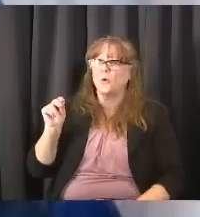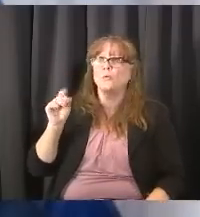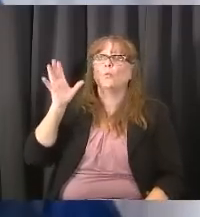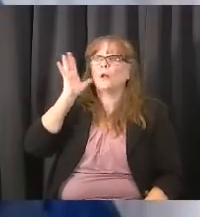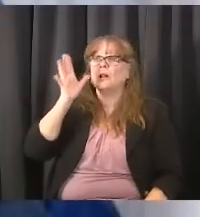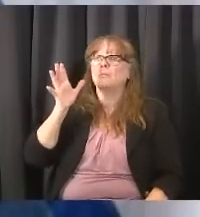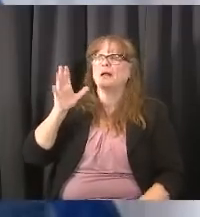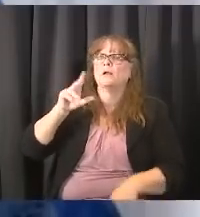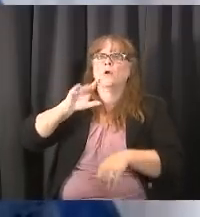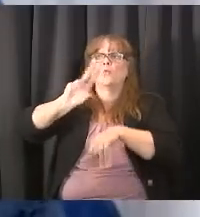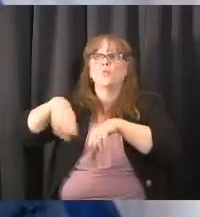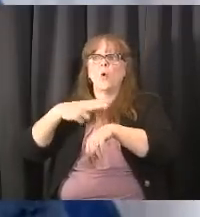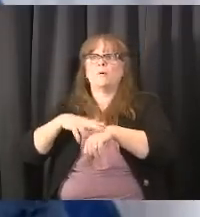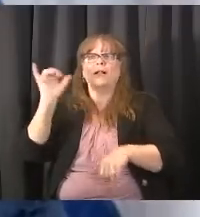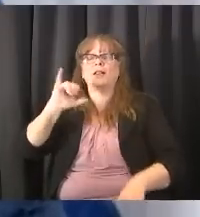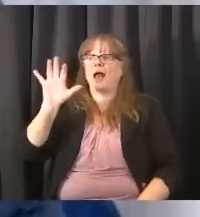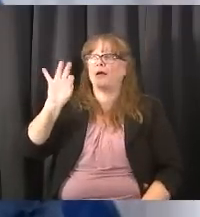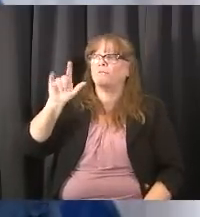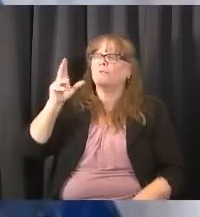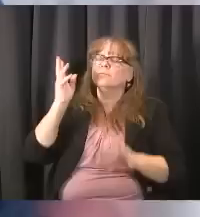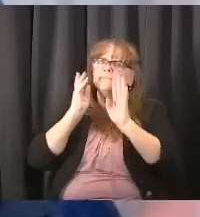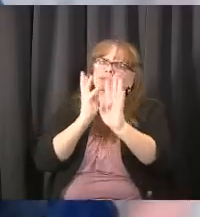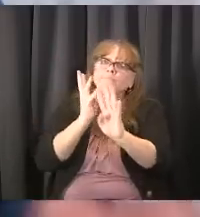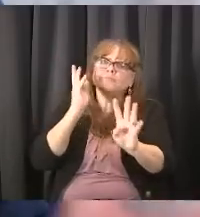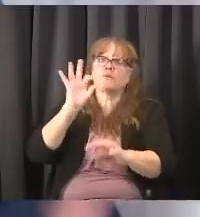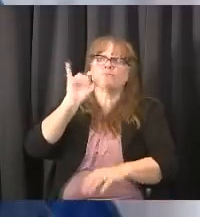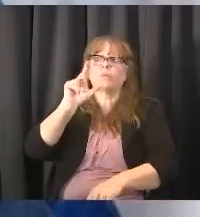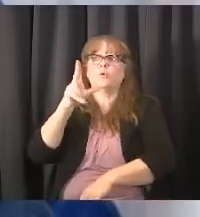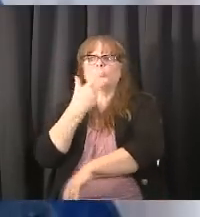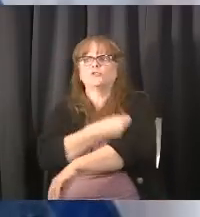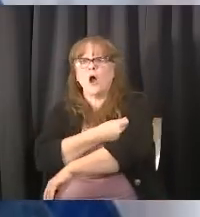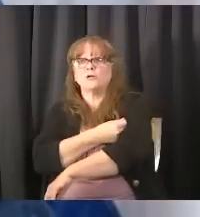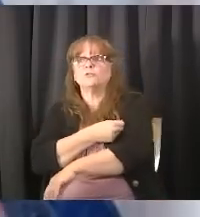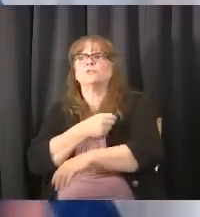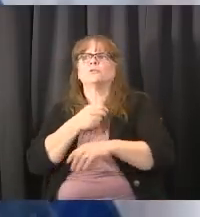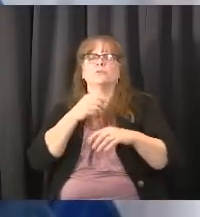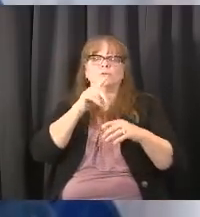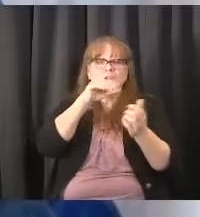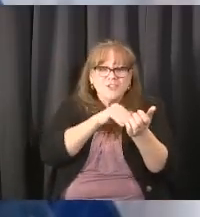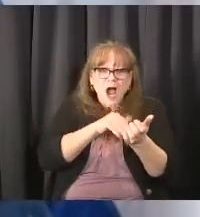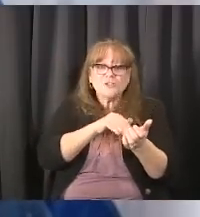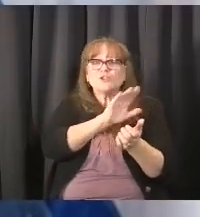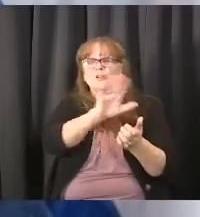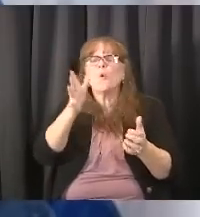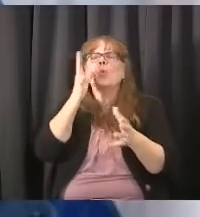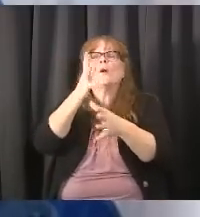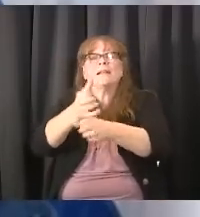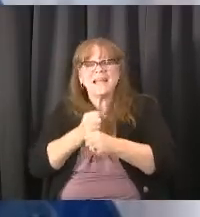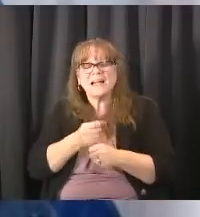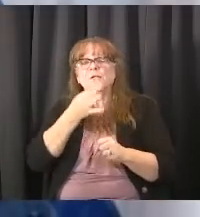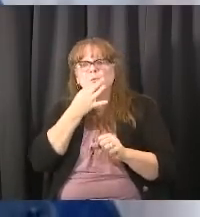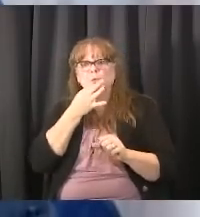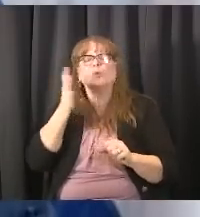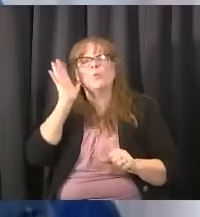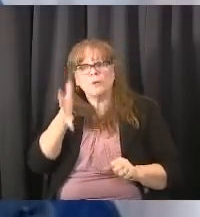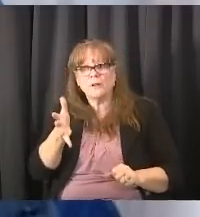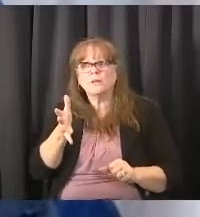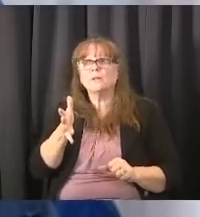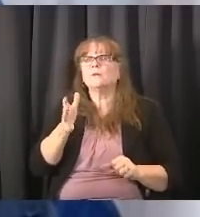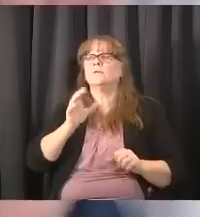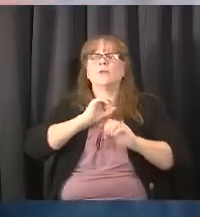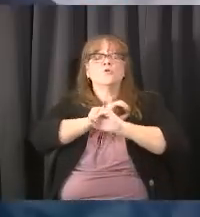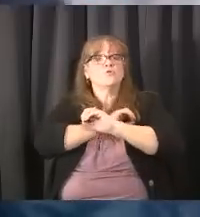office, plenty of supply, no particular drama around getting it or scheduling appointments.